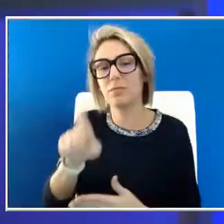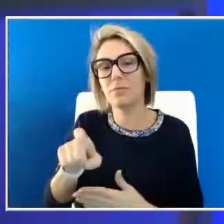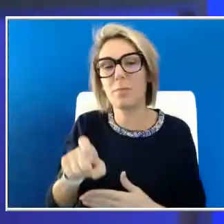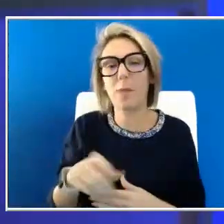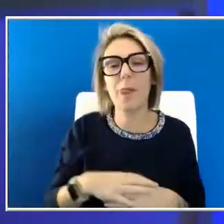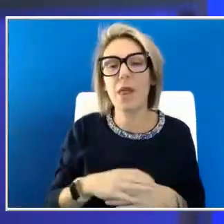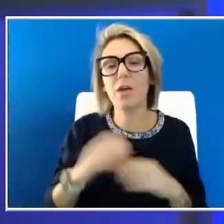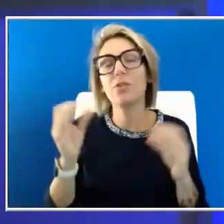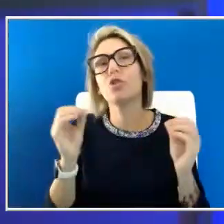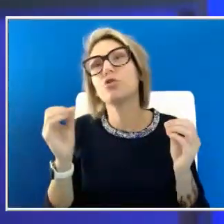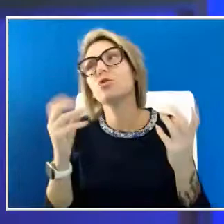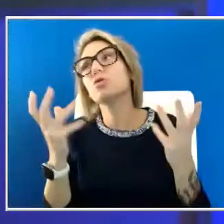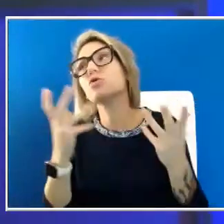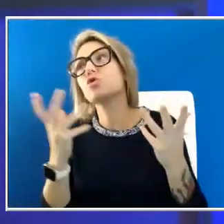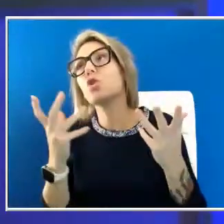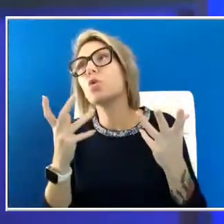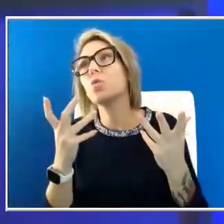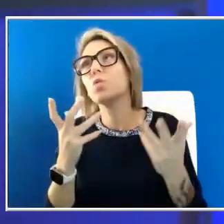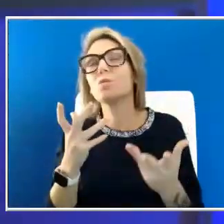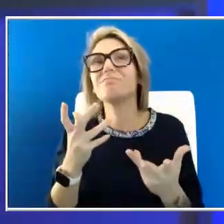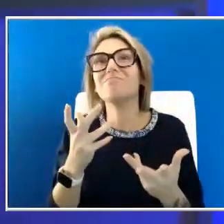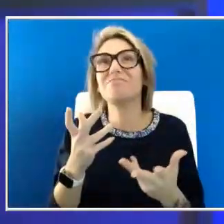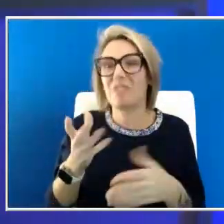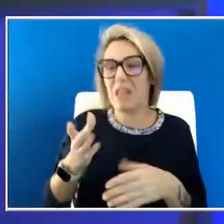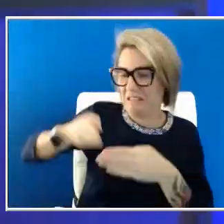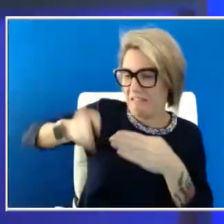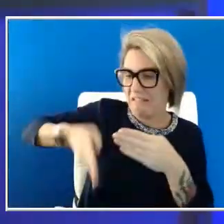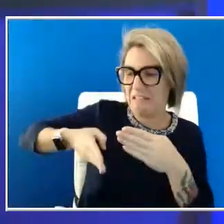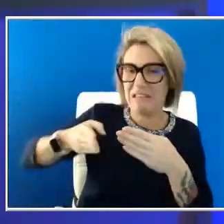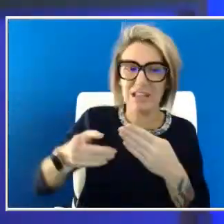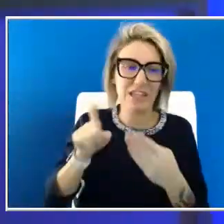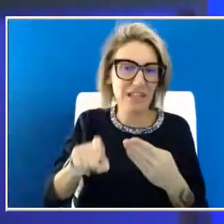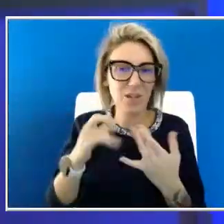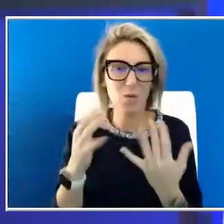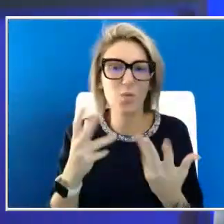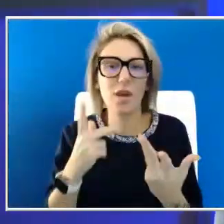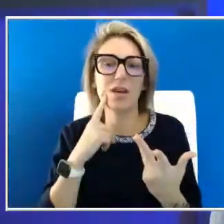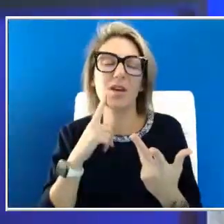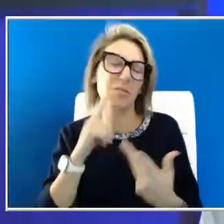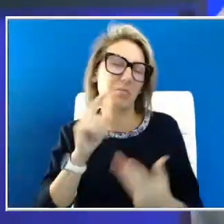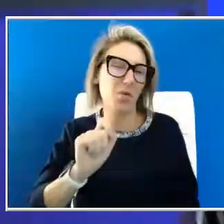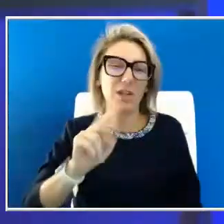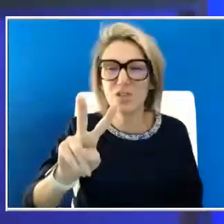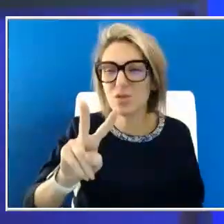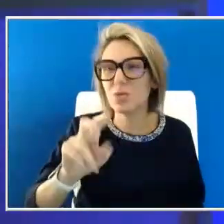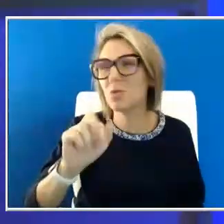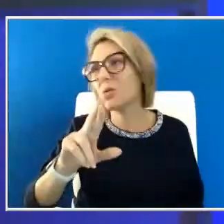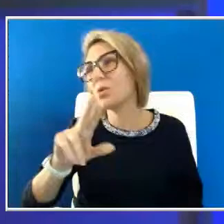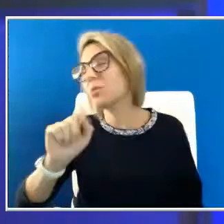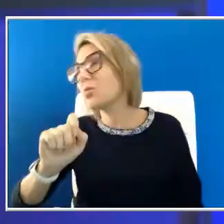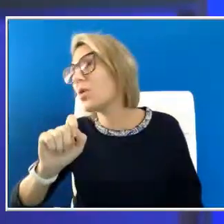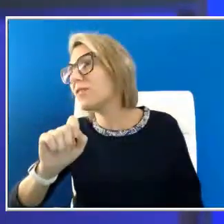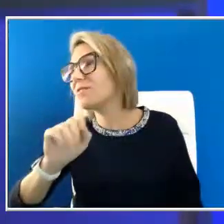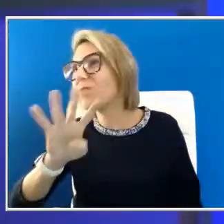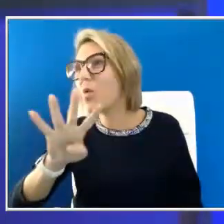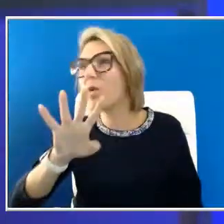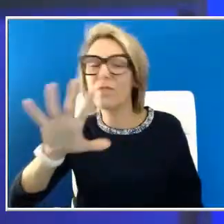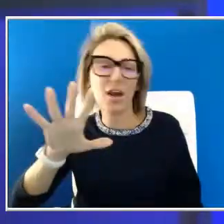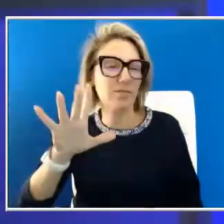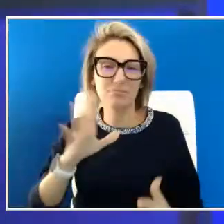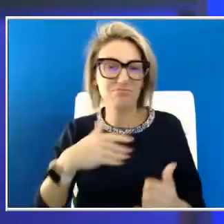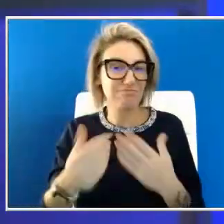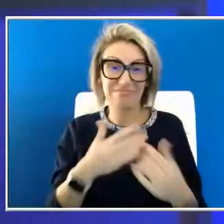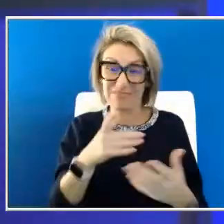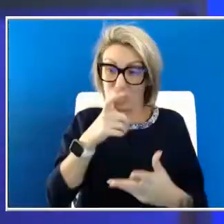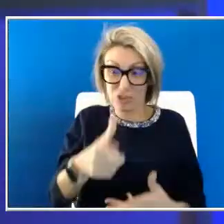arbitrary cutoff. Some people say, well, I need to wait for the PSA to reach 0.2 or 0.4 or 0.5. There's no arbitrary cutoff.